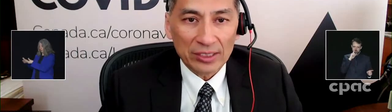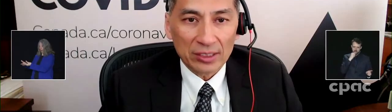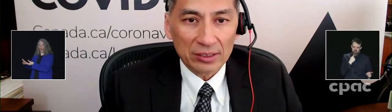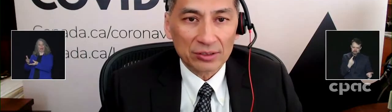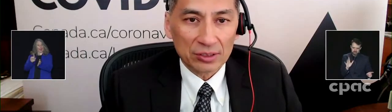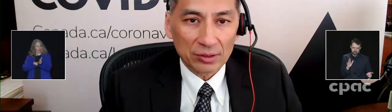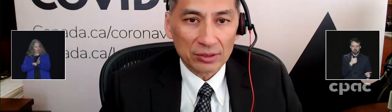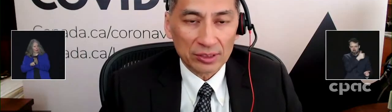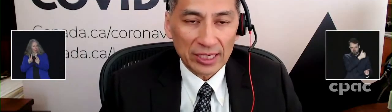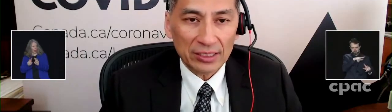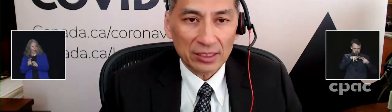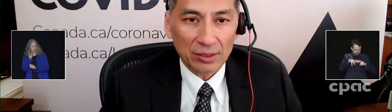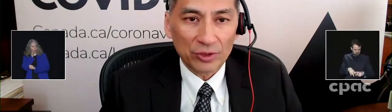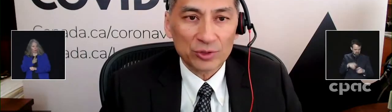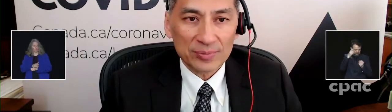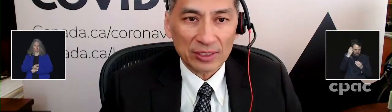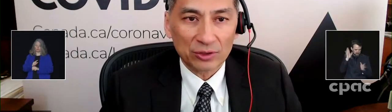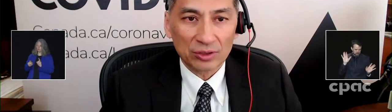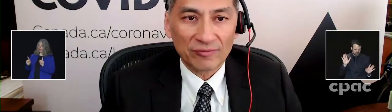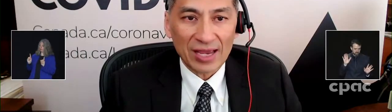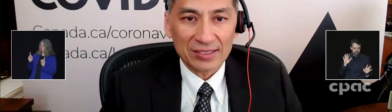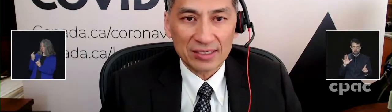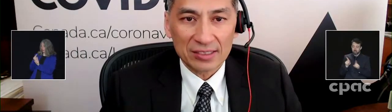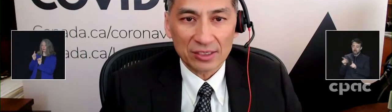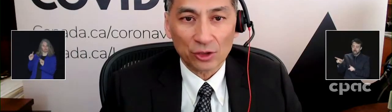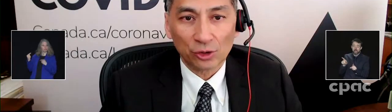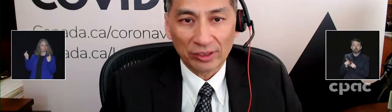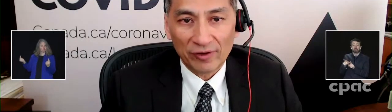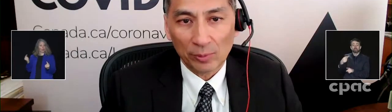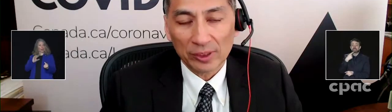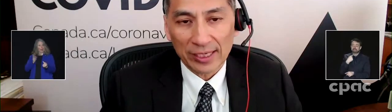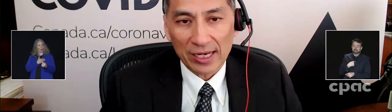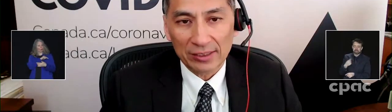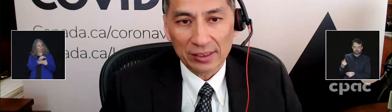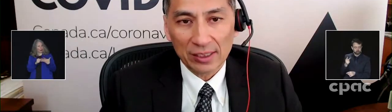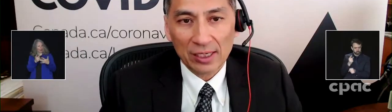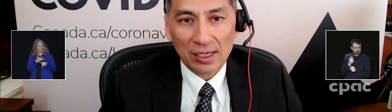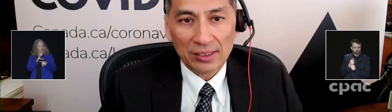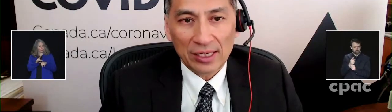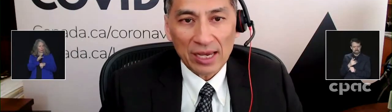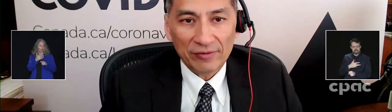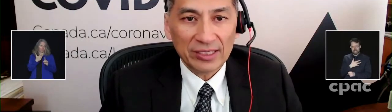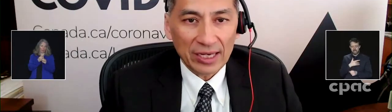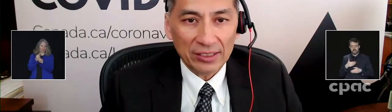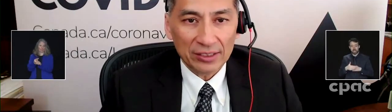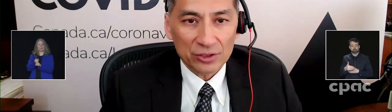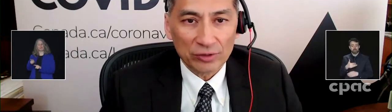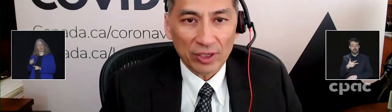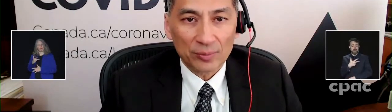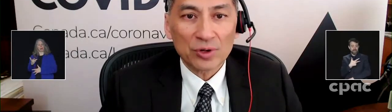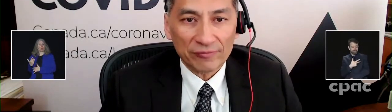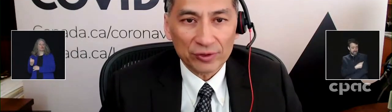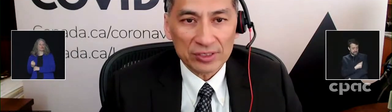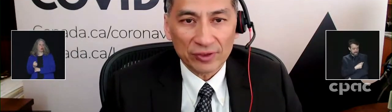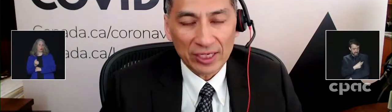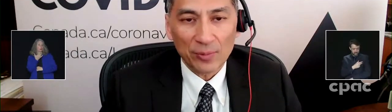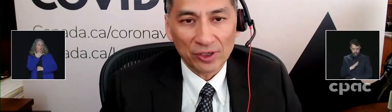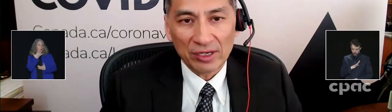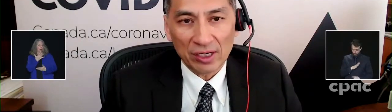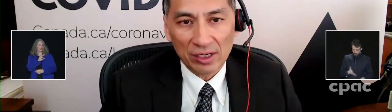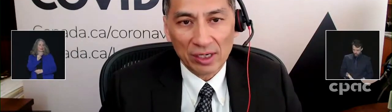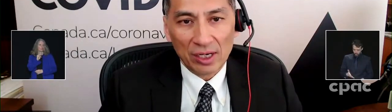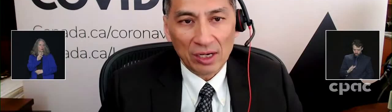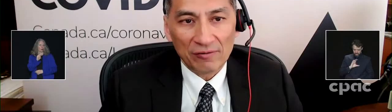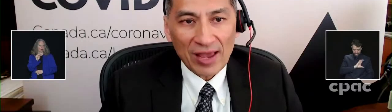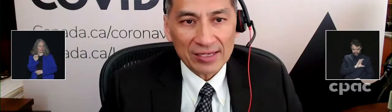But you're right. To date, with respect to the vaccines that are currently available in Canada, they have indicated a sort of a preference for